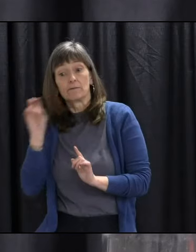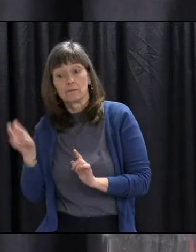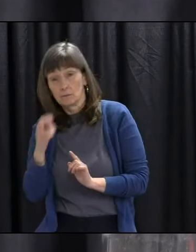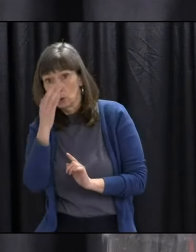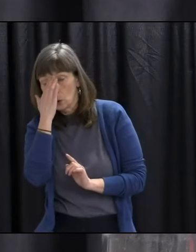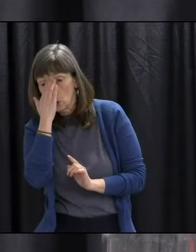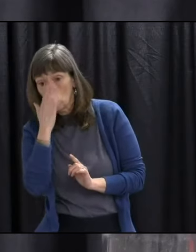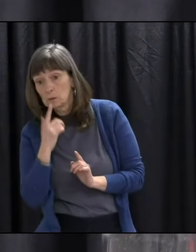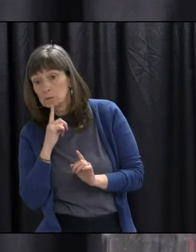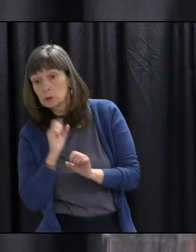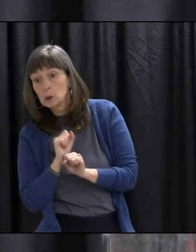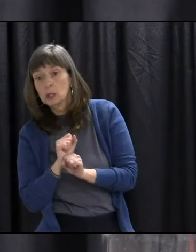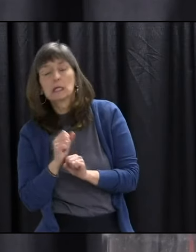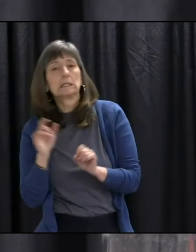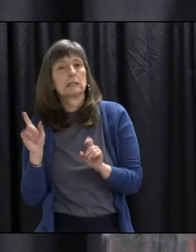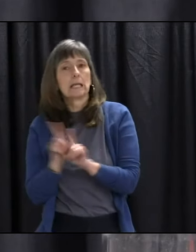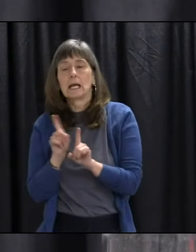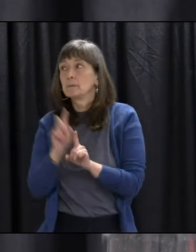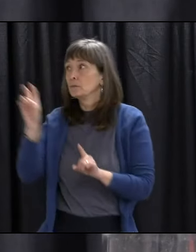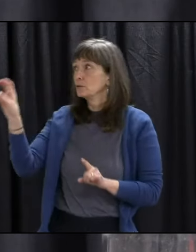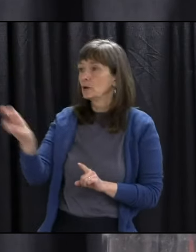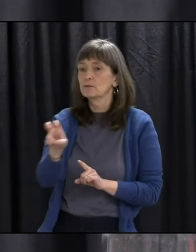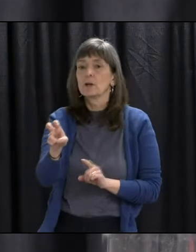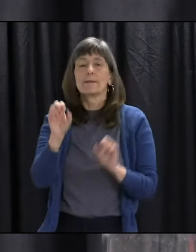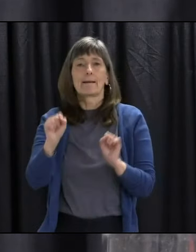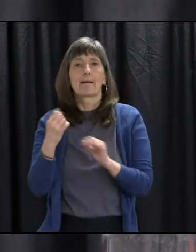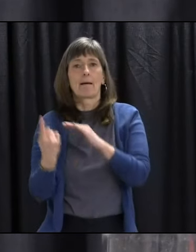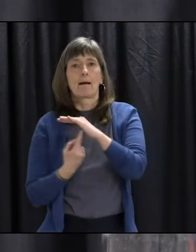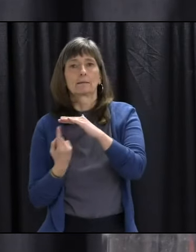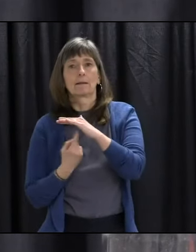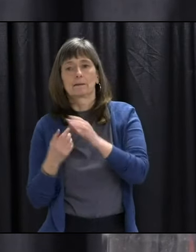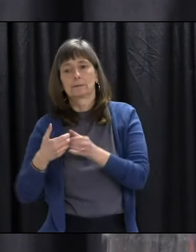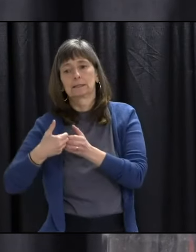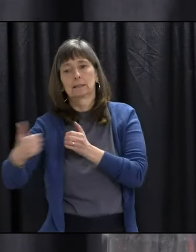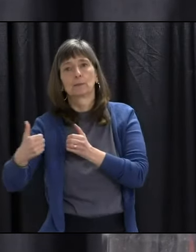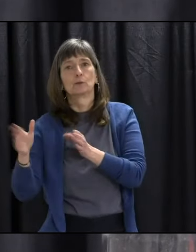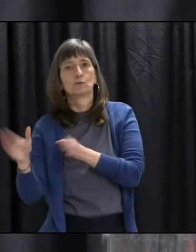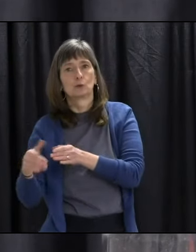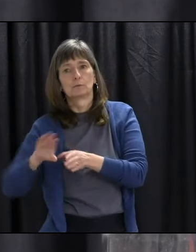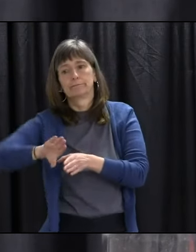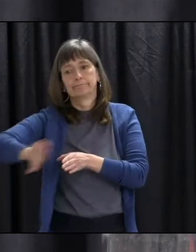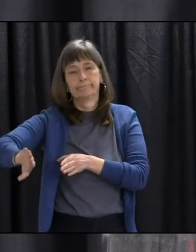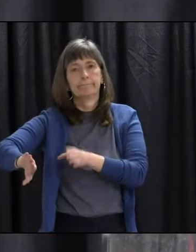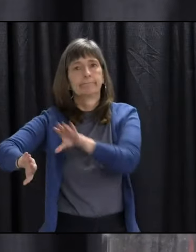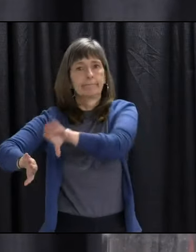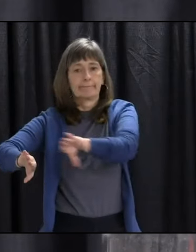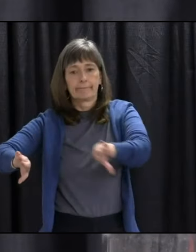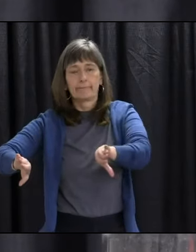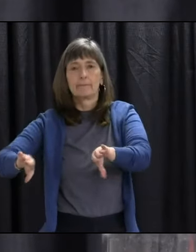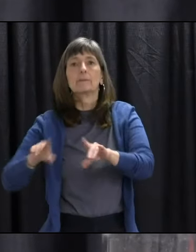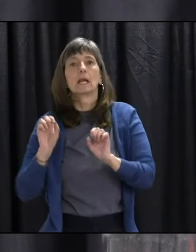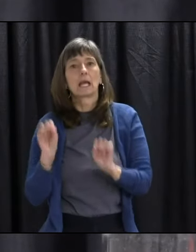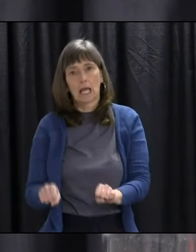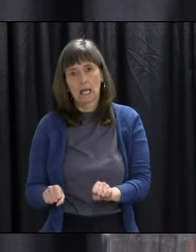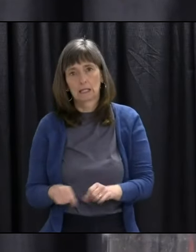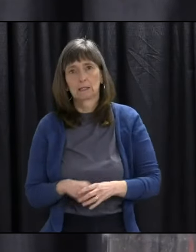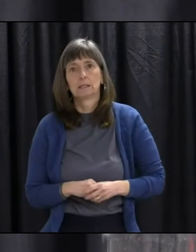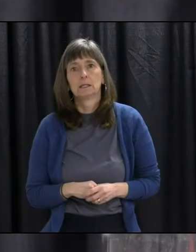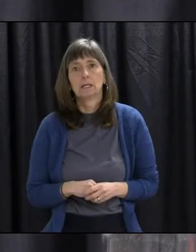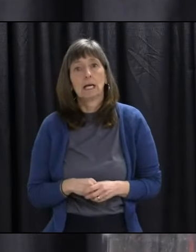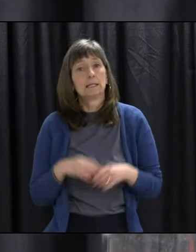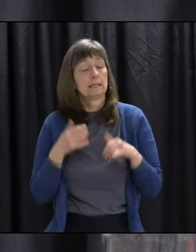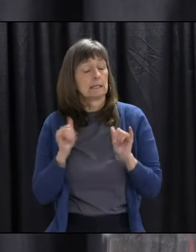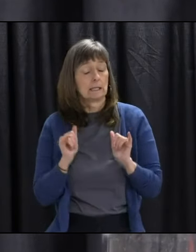period, just as we would for someone in the community. There is and always will be a constant need for both personal care